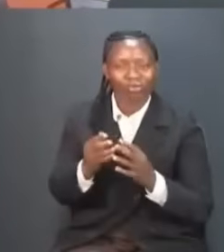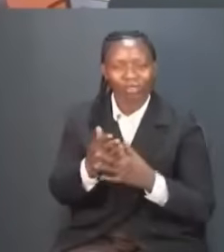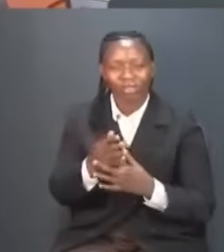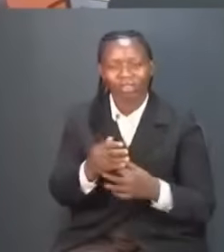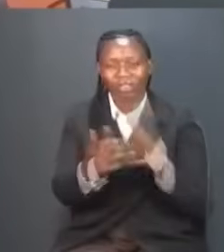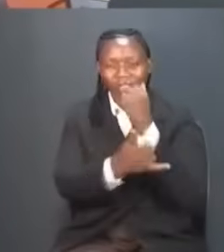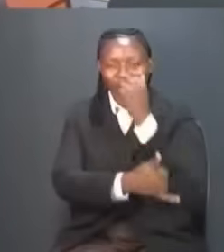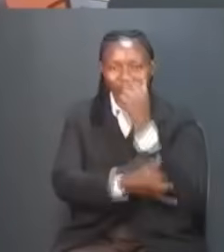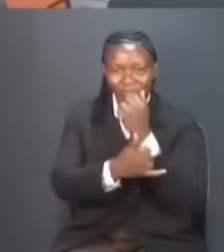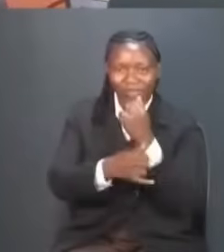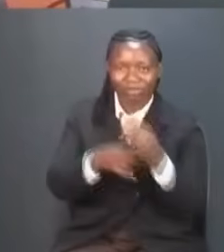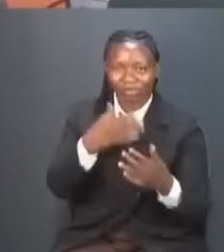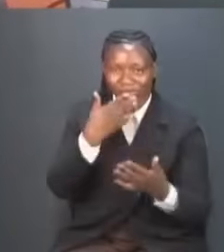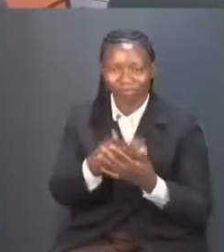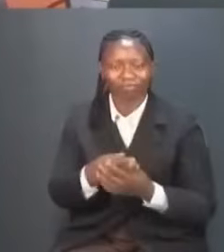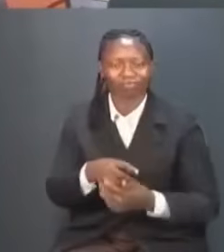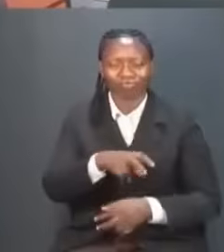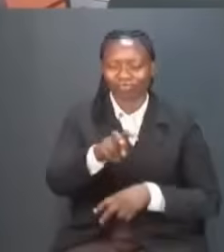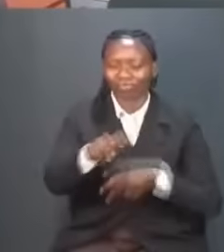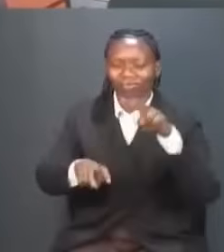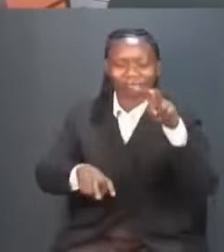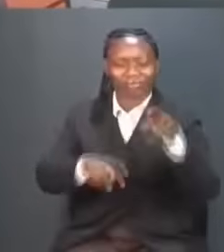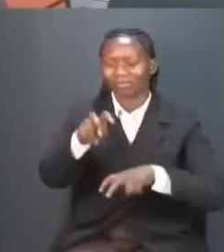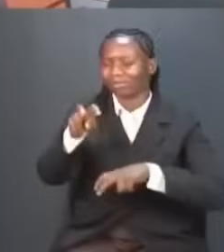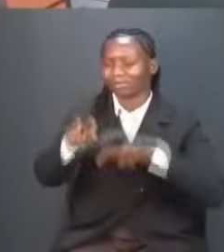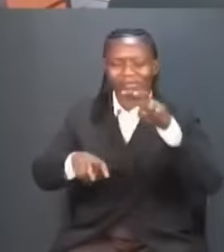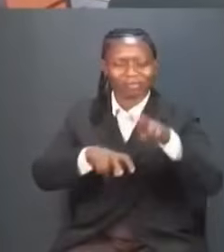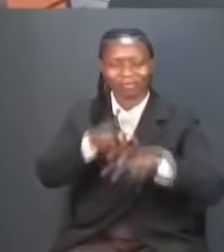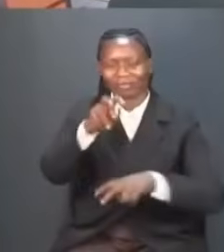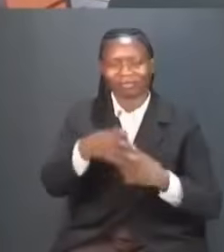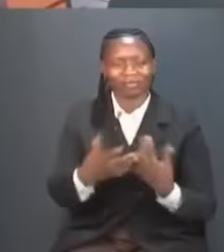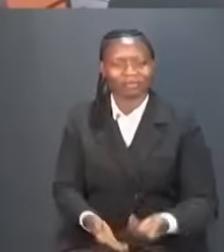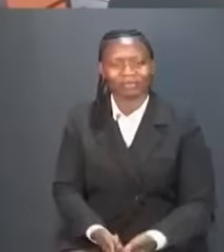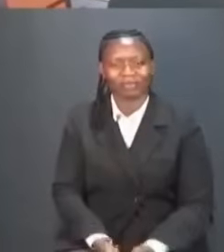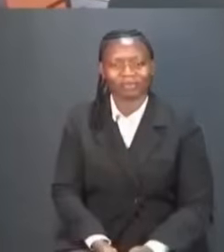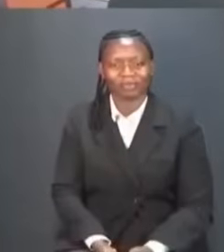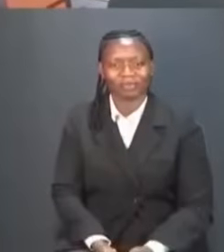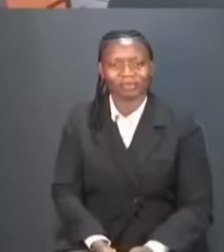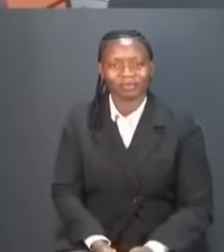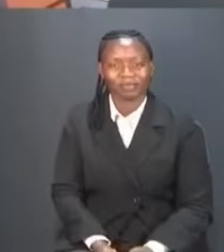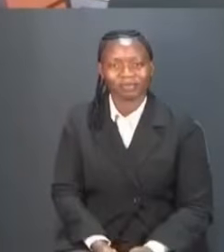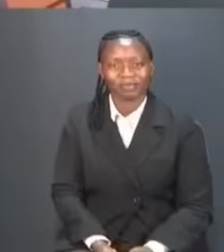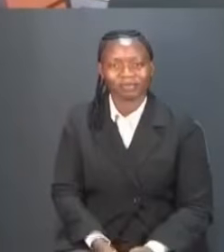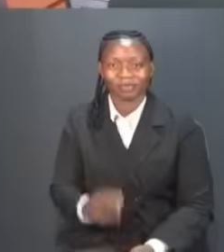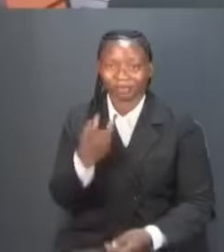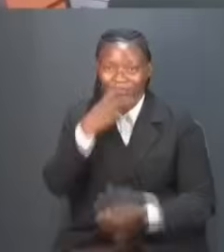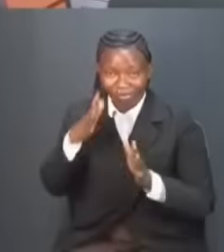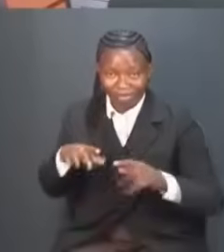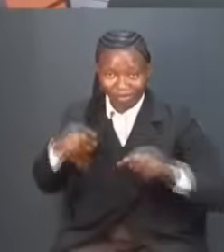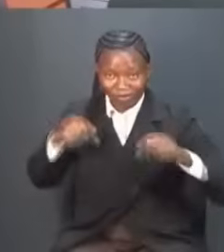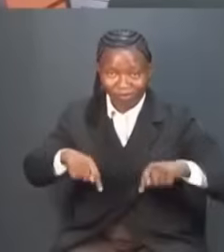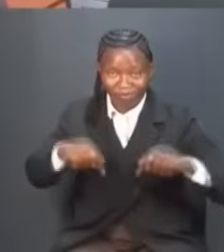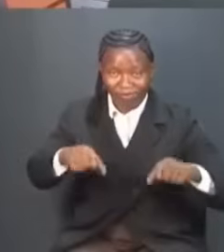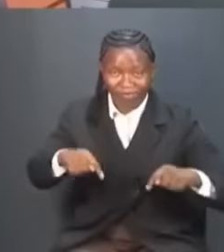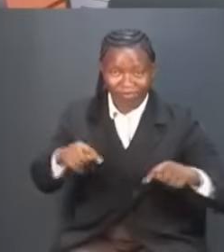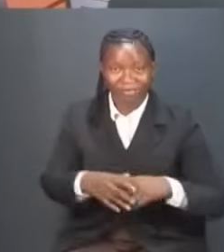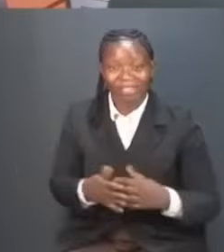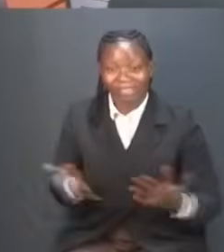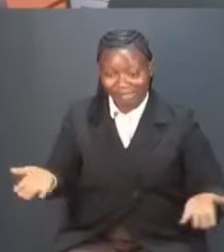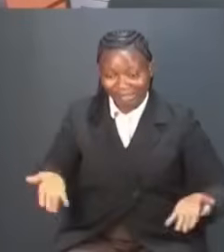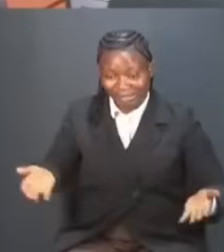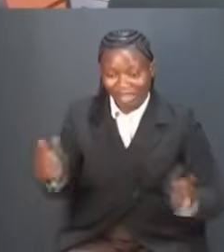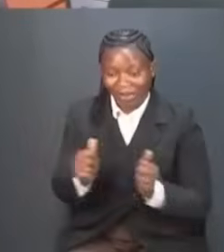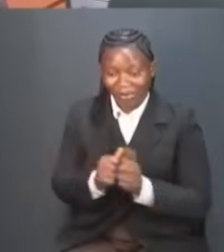we have bumper harvest. That's my intention. And so, Mr. Speaker, today that he is